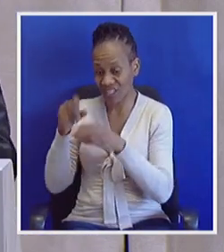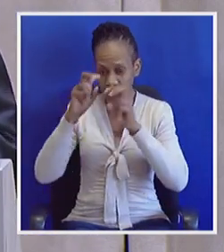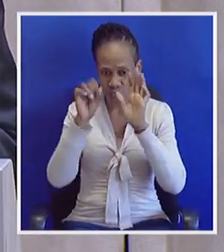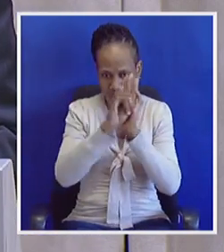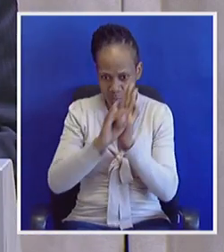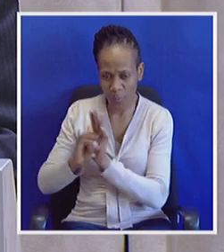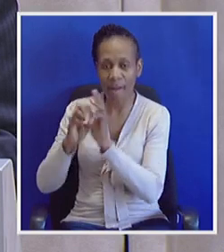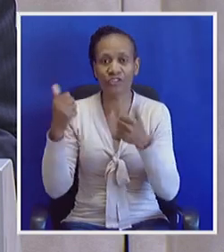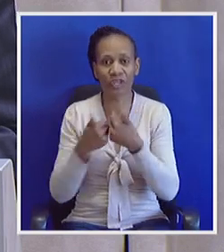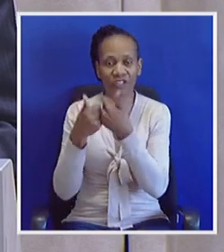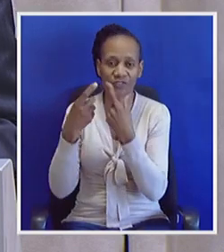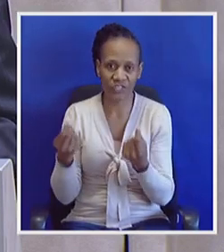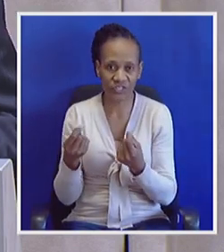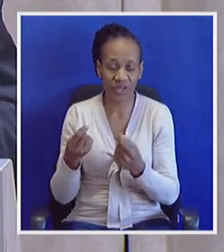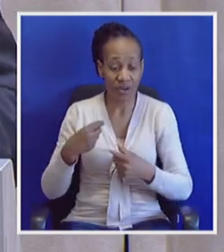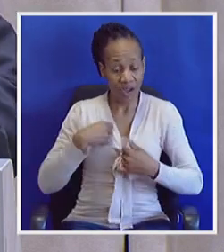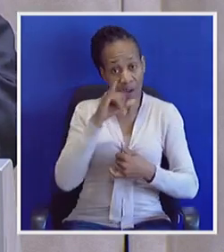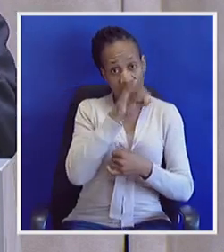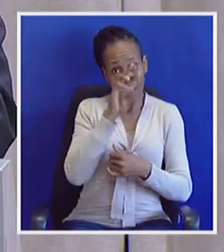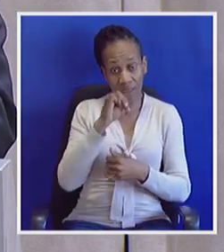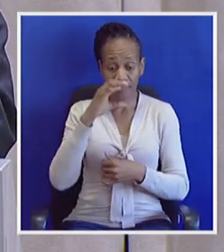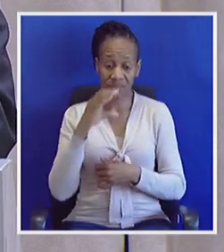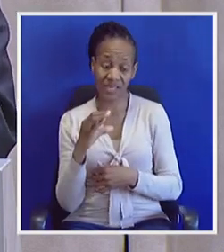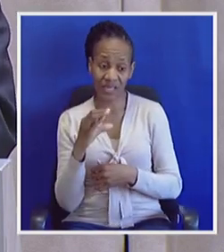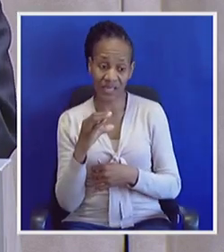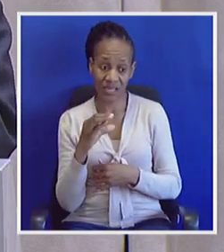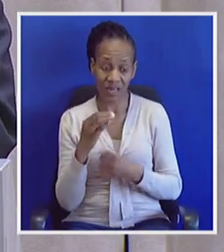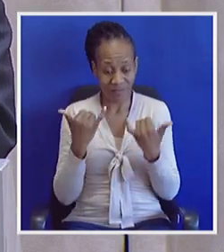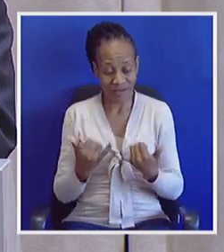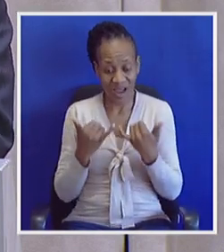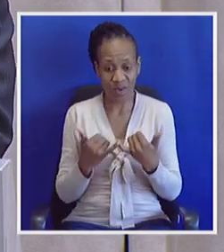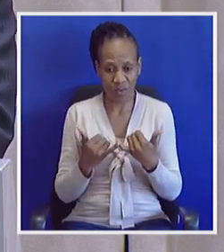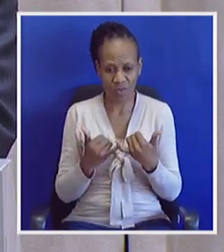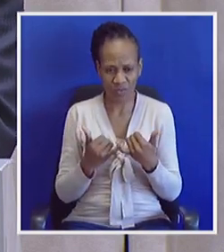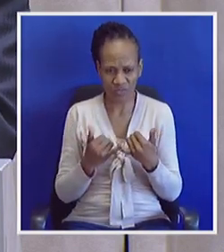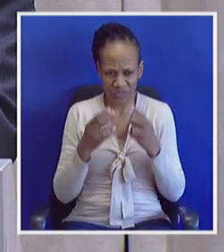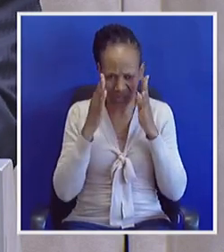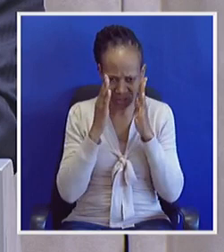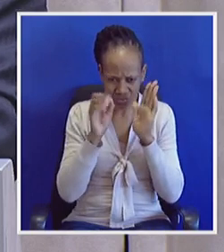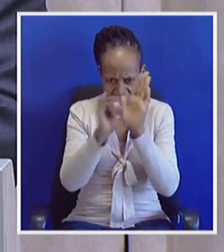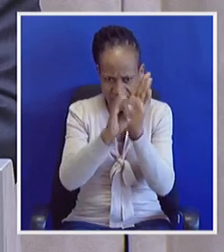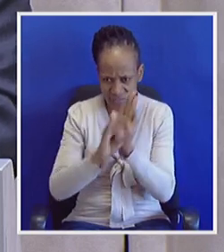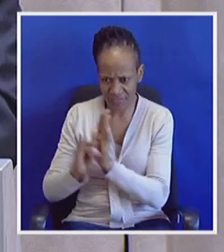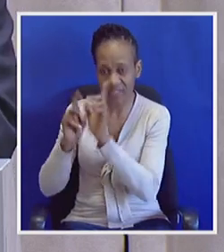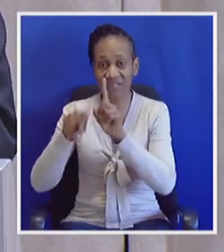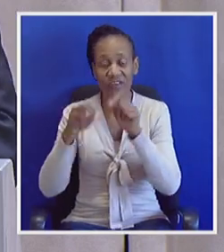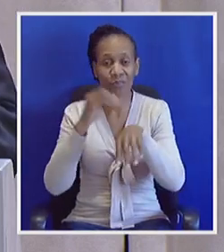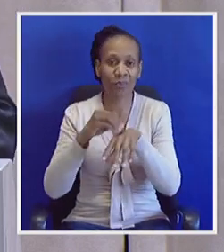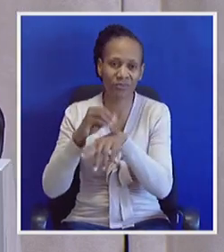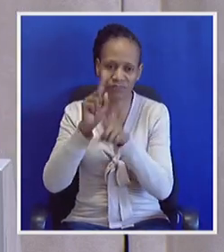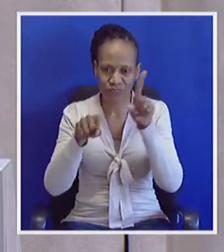the Interministerial Committee have now pointed them out more sharply and have now